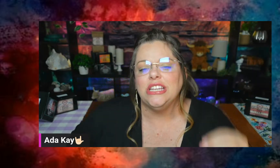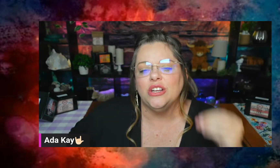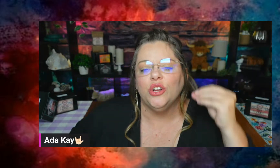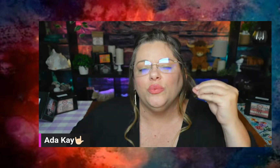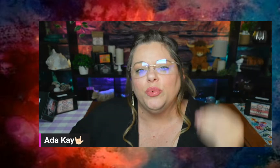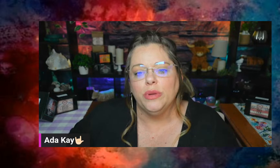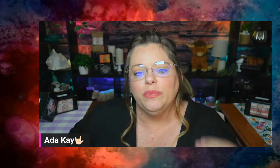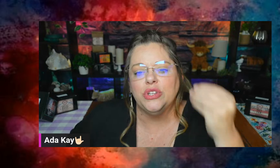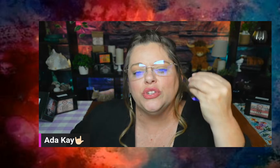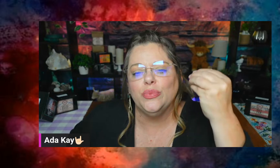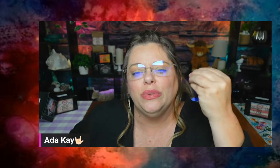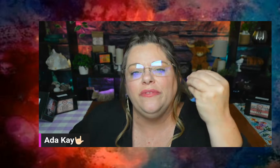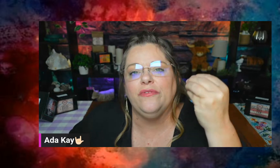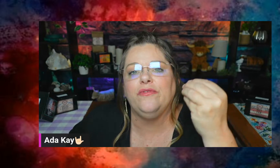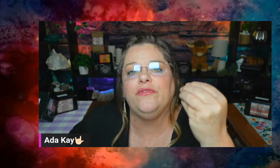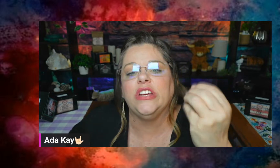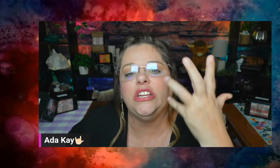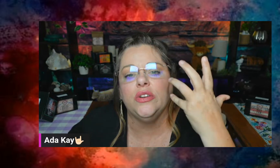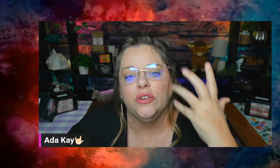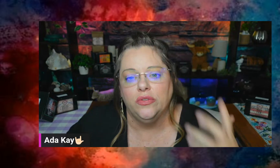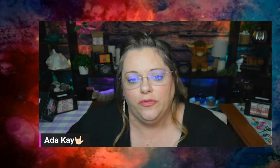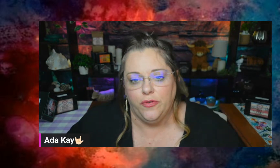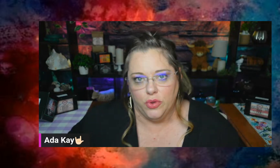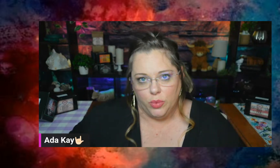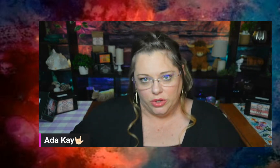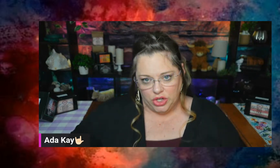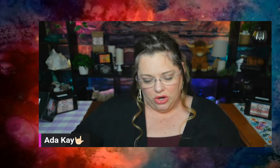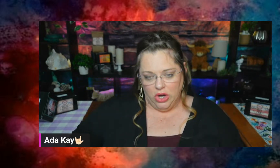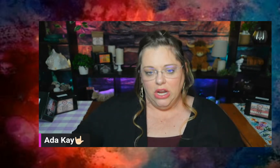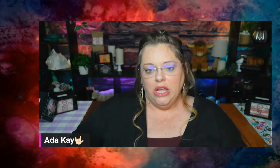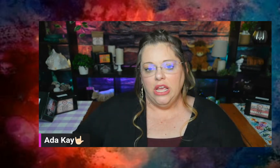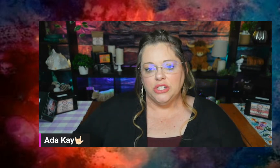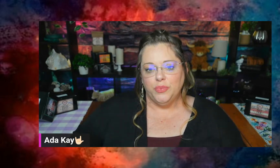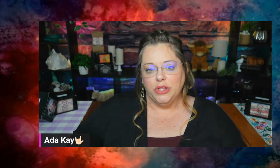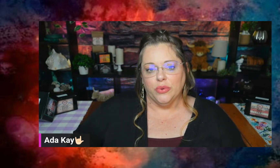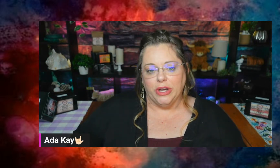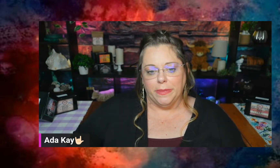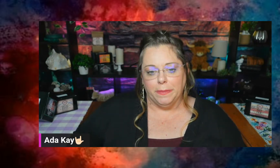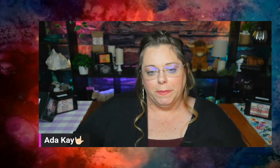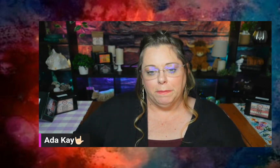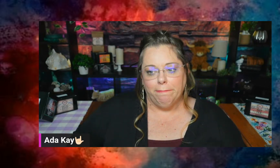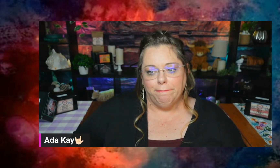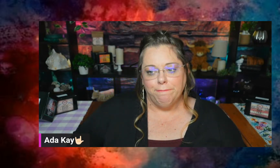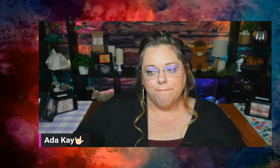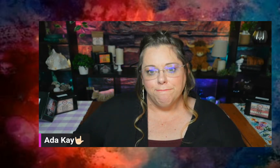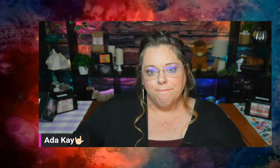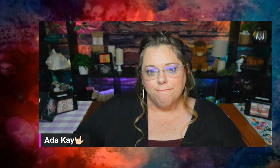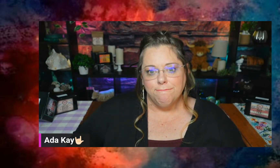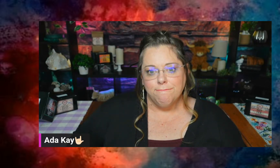to get an appointment to be fitted for the wheelchair. And it's been 3.